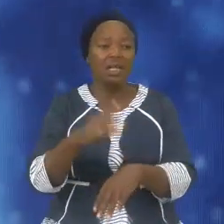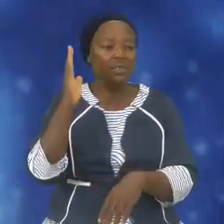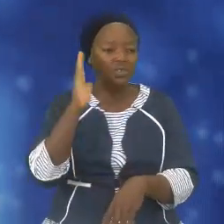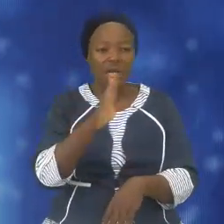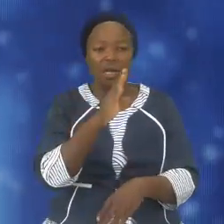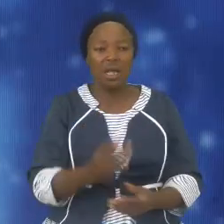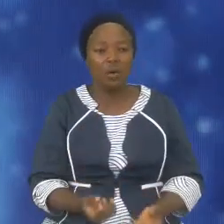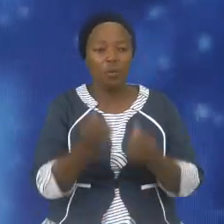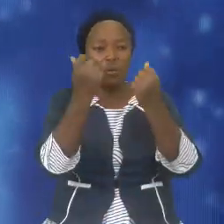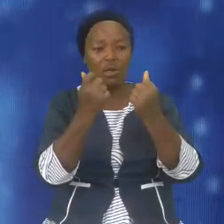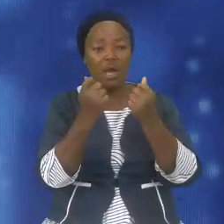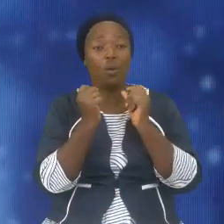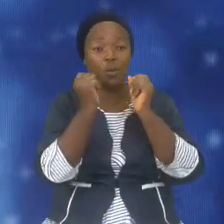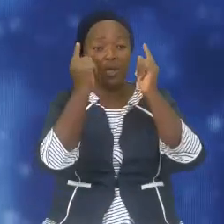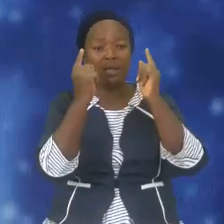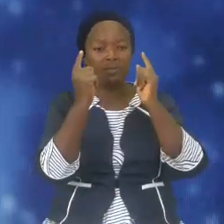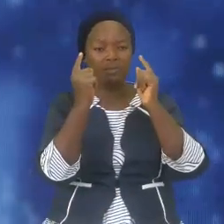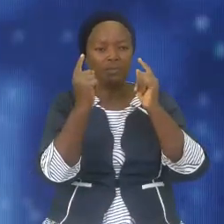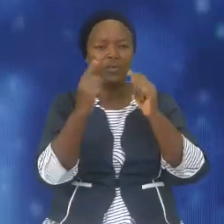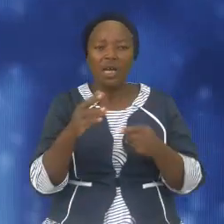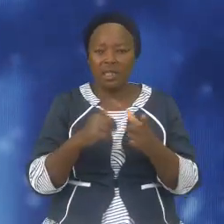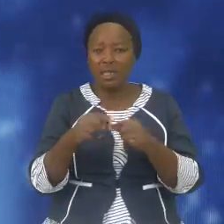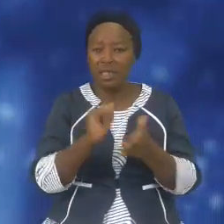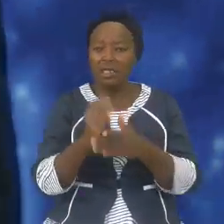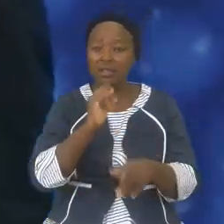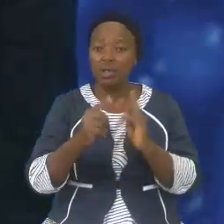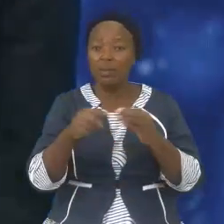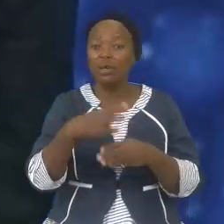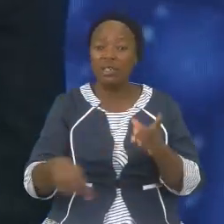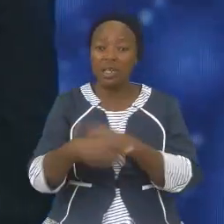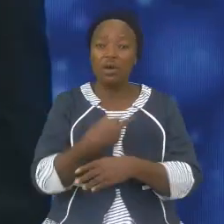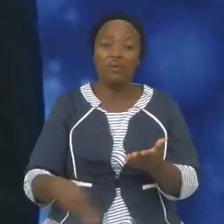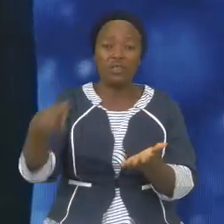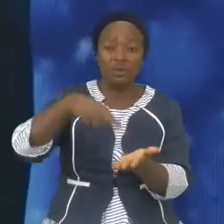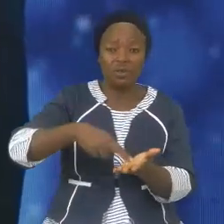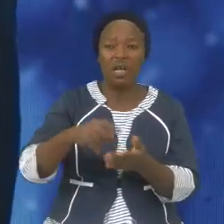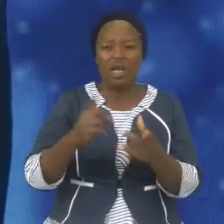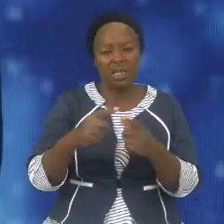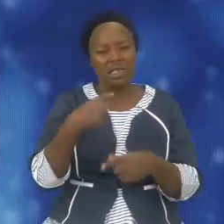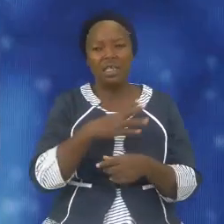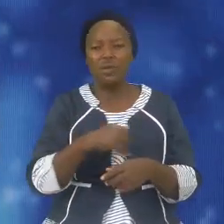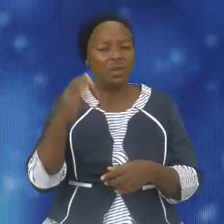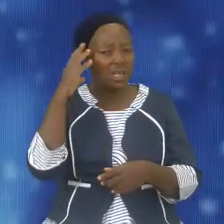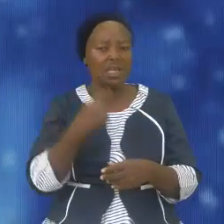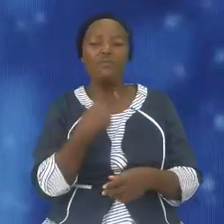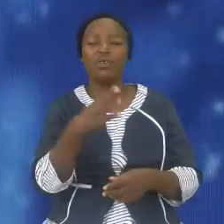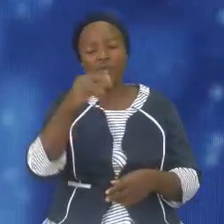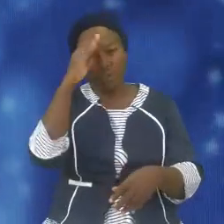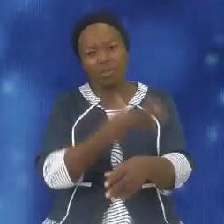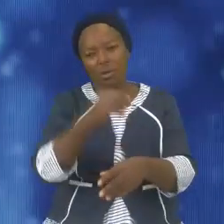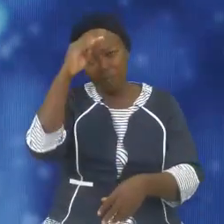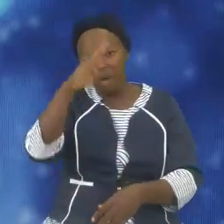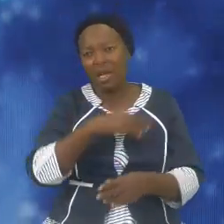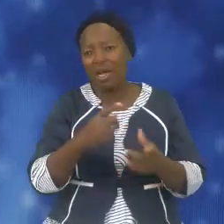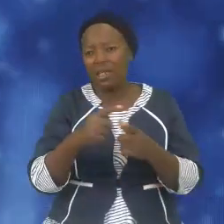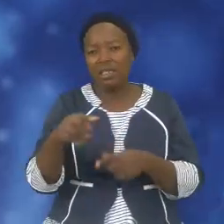awake. It's talking about the day of resurrection. It says, they'll hear the voice of the Son of Man, and they